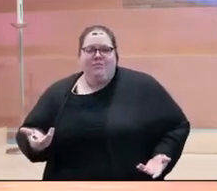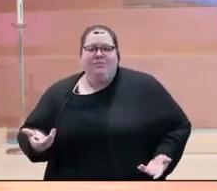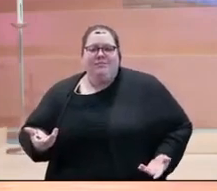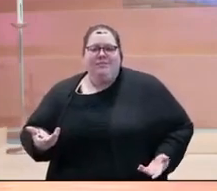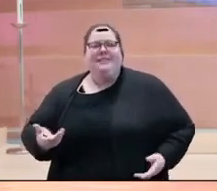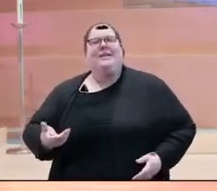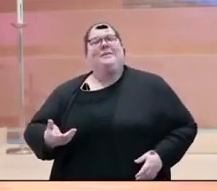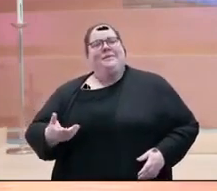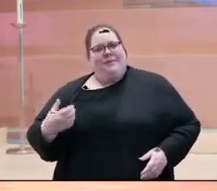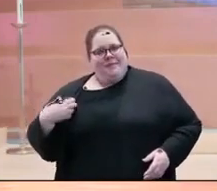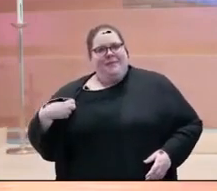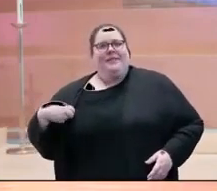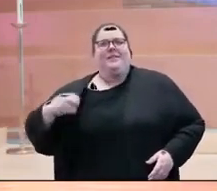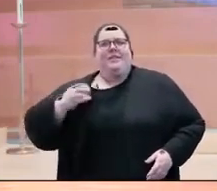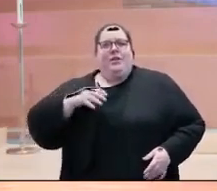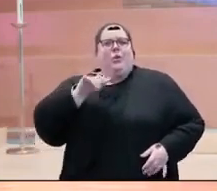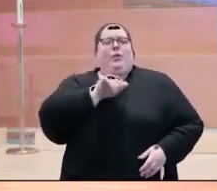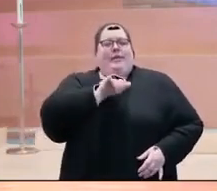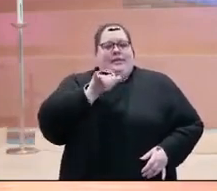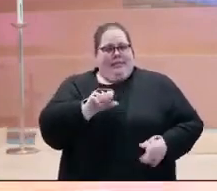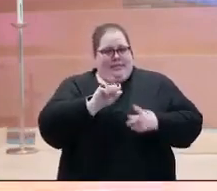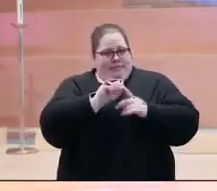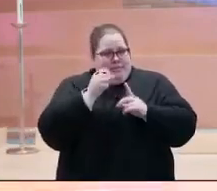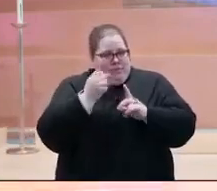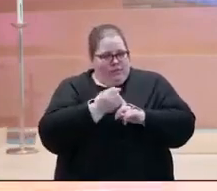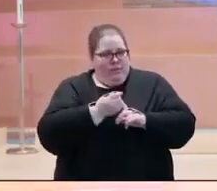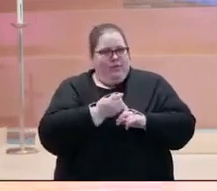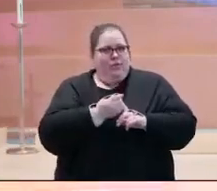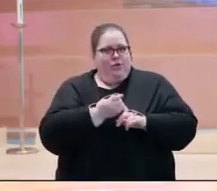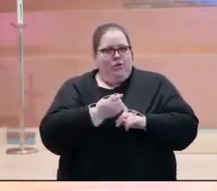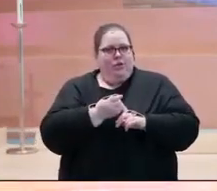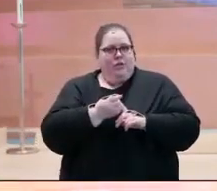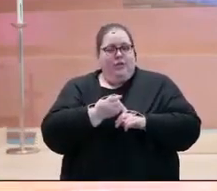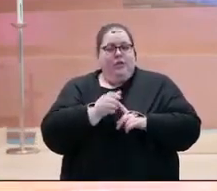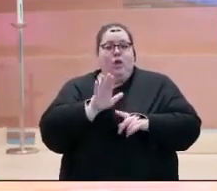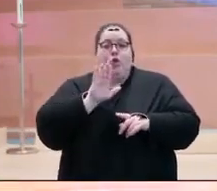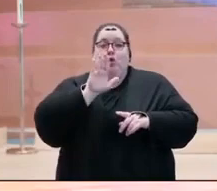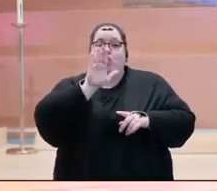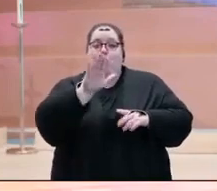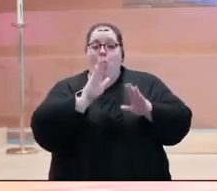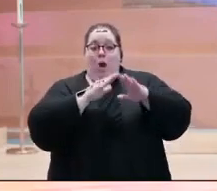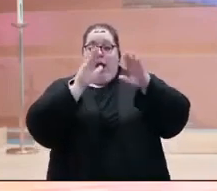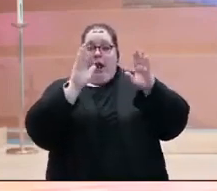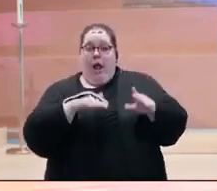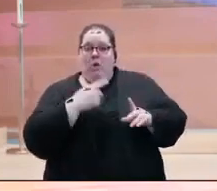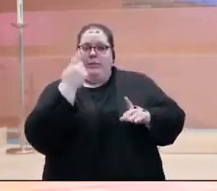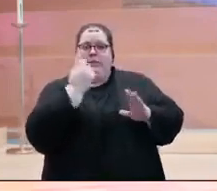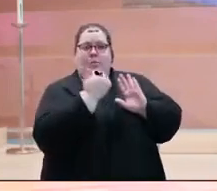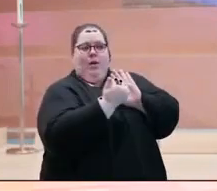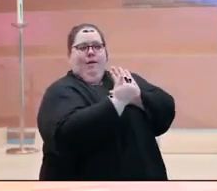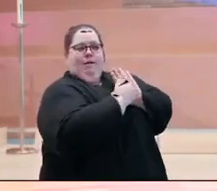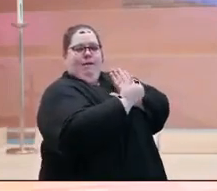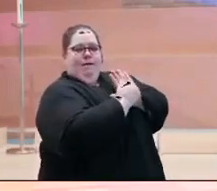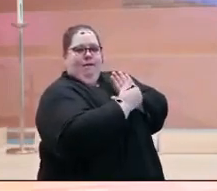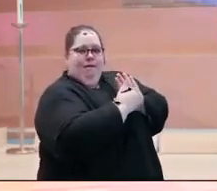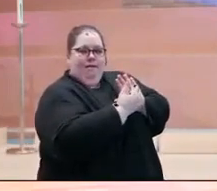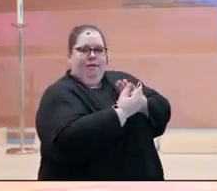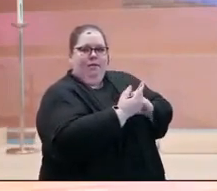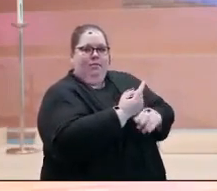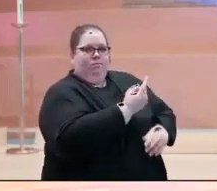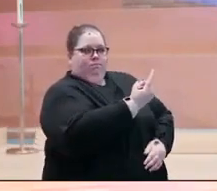But put yourself, now same scenario, but put yourself on the other end of answering that door. When somebody comes to your